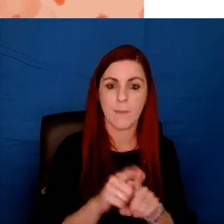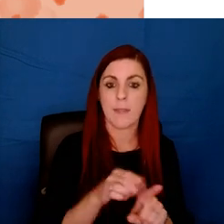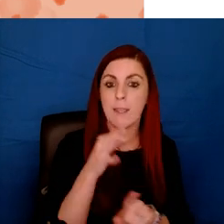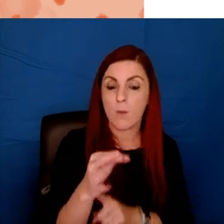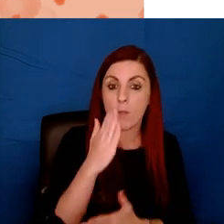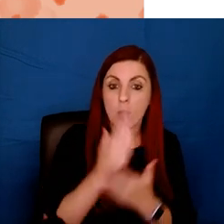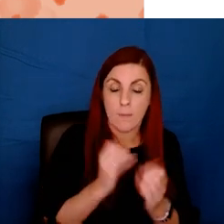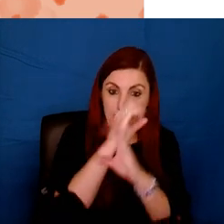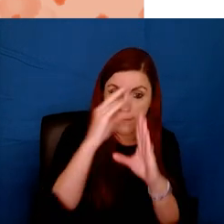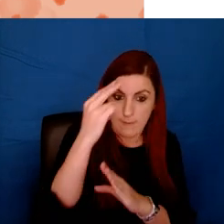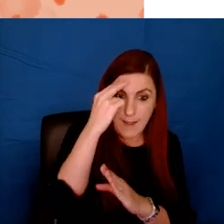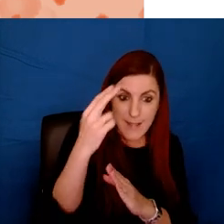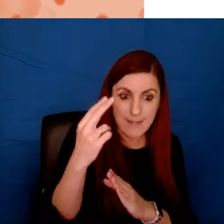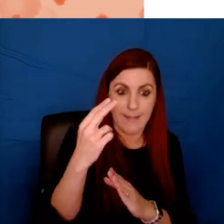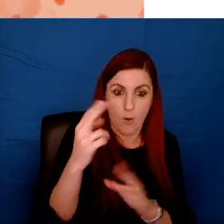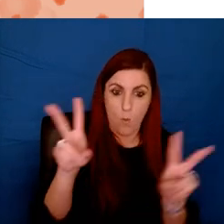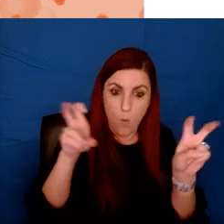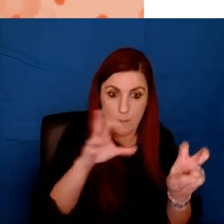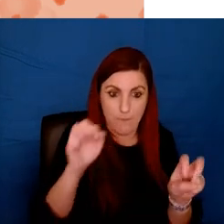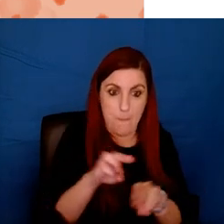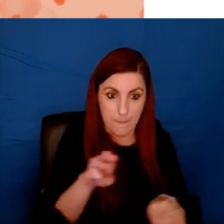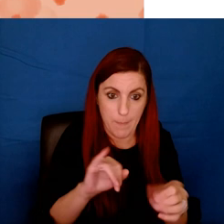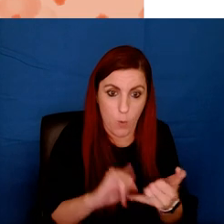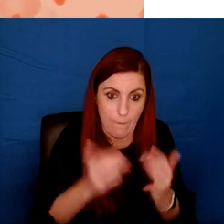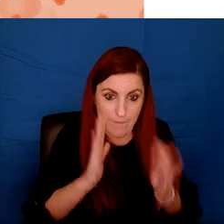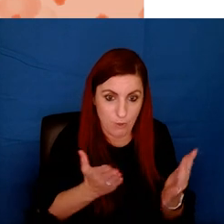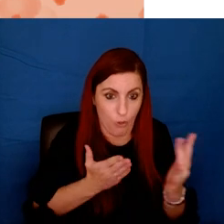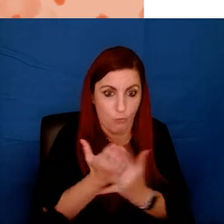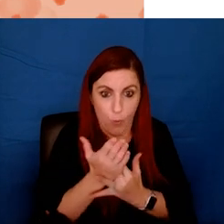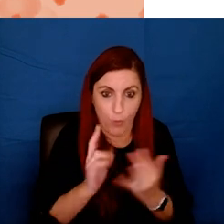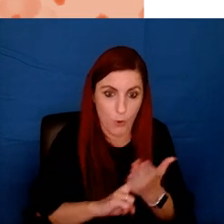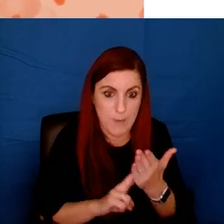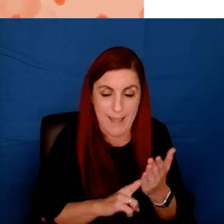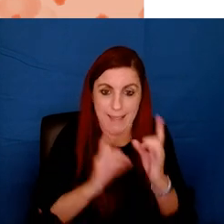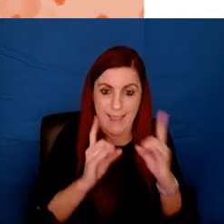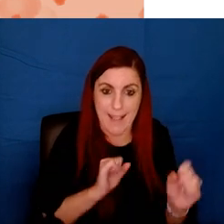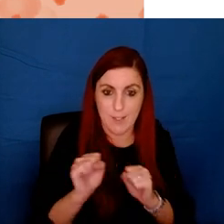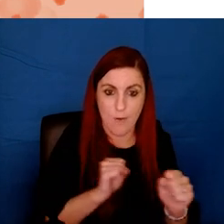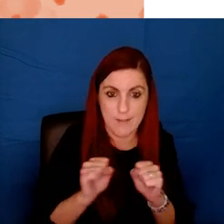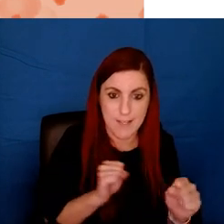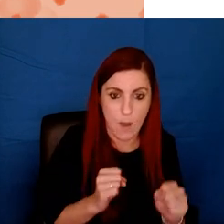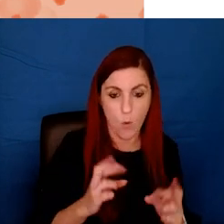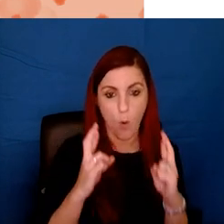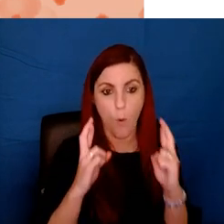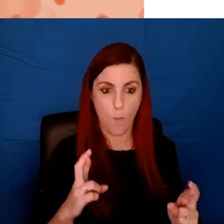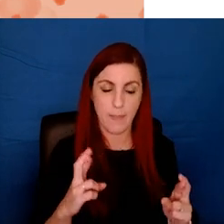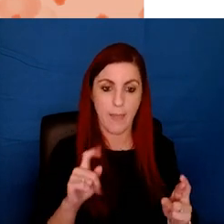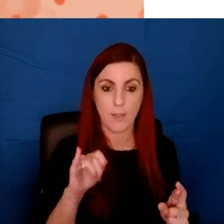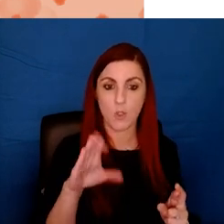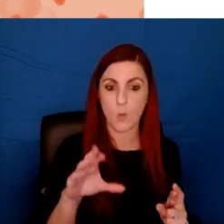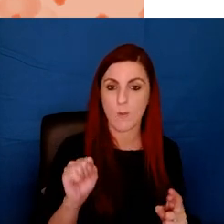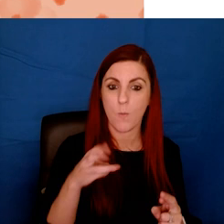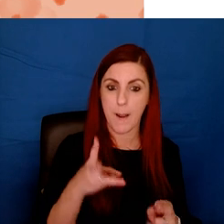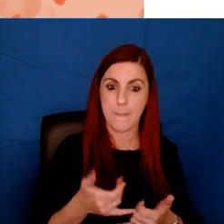insightful quotes from people that we've heard from who've been recipients of health services. So yeah, we're hoping that the tools will